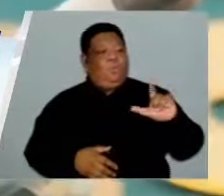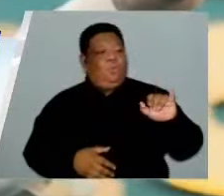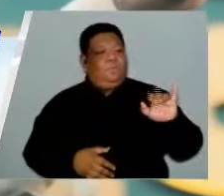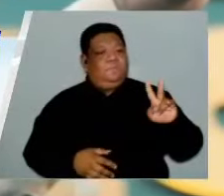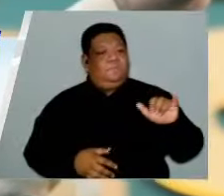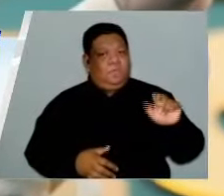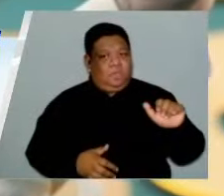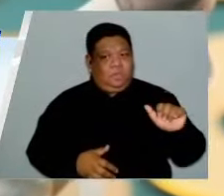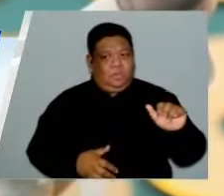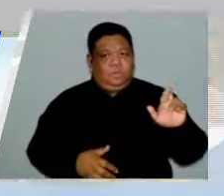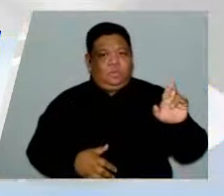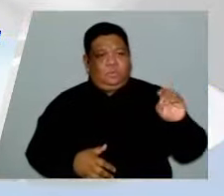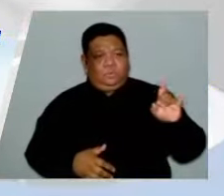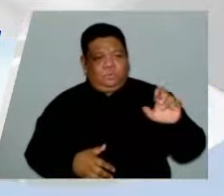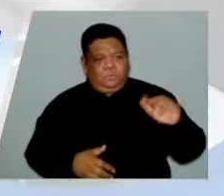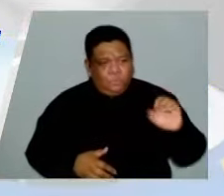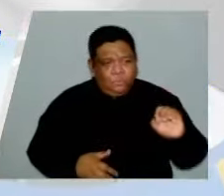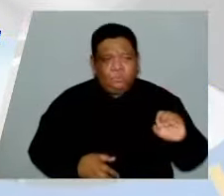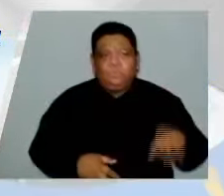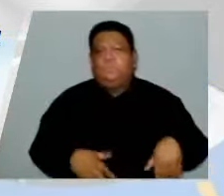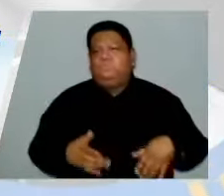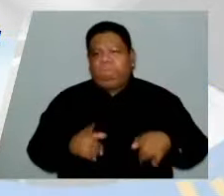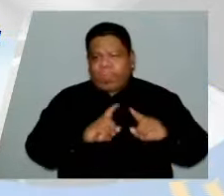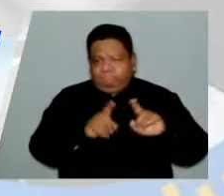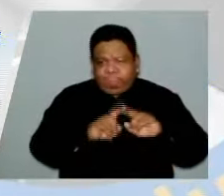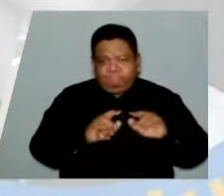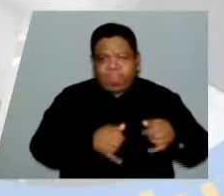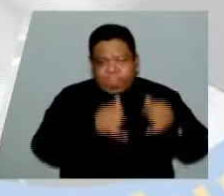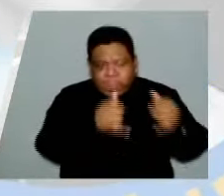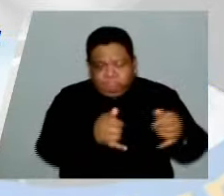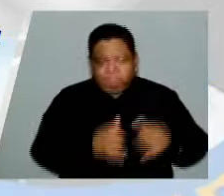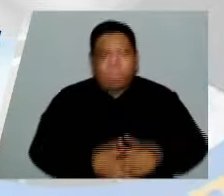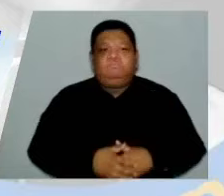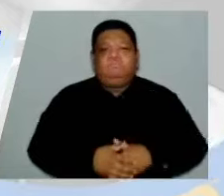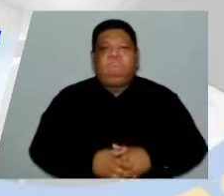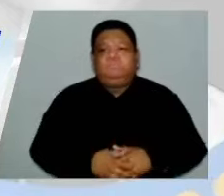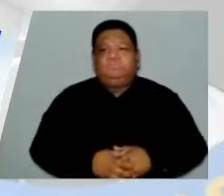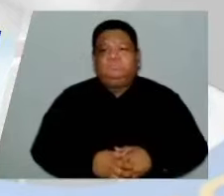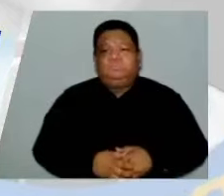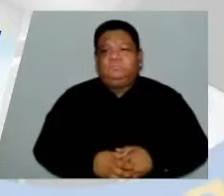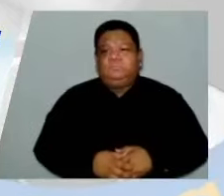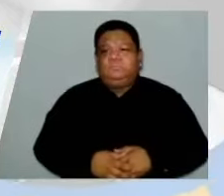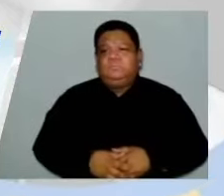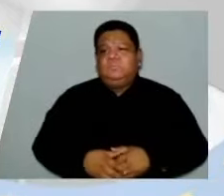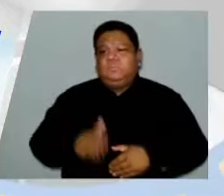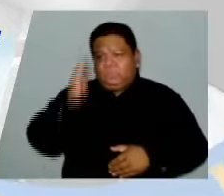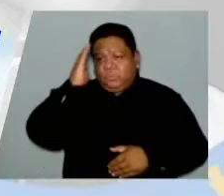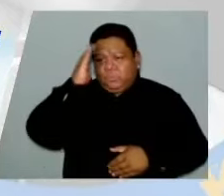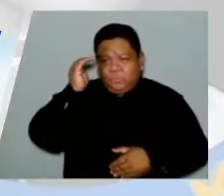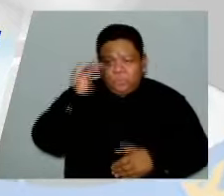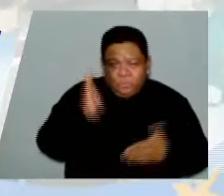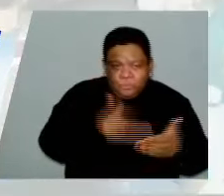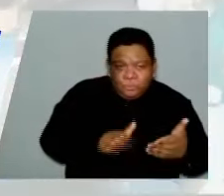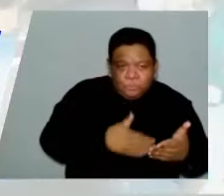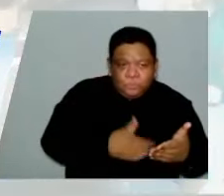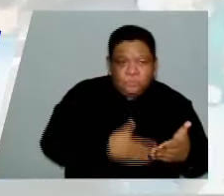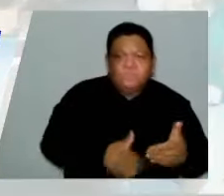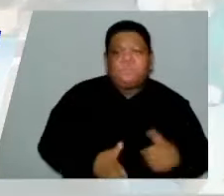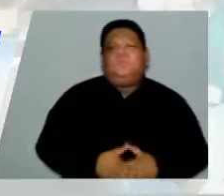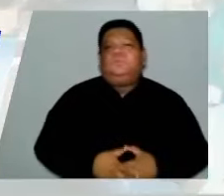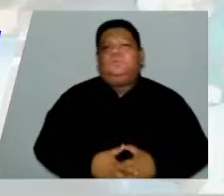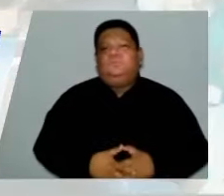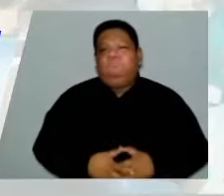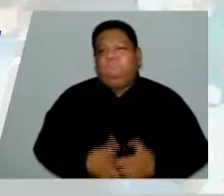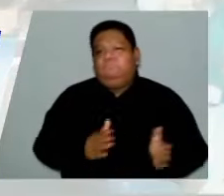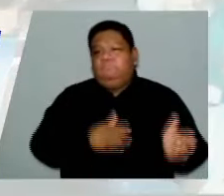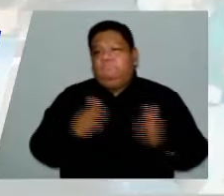Eilish for Swarm. K-pop represent naman sa music categories. Male Artist of the Year si Jungkook, habang the Group